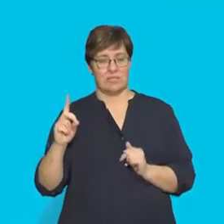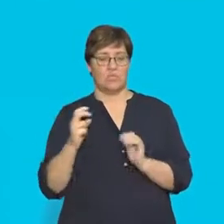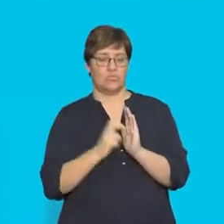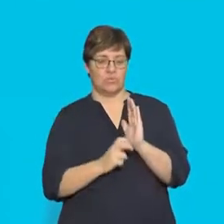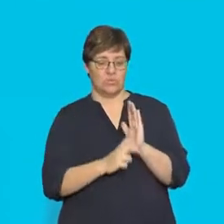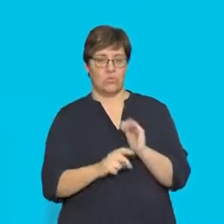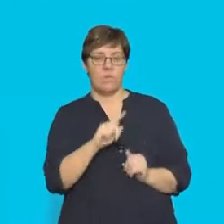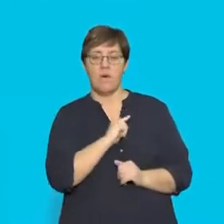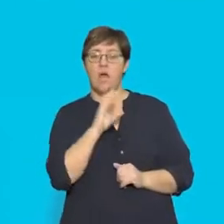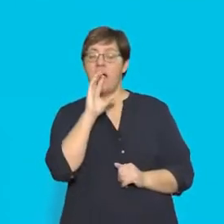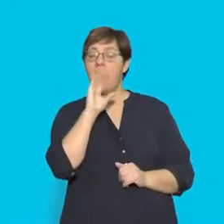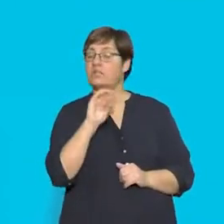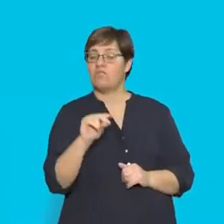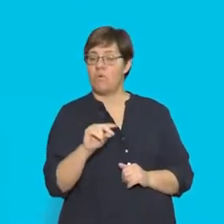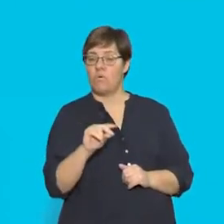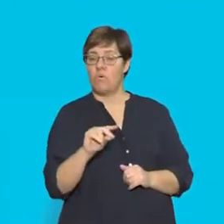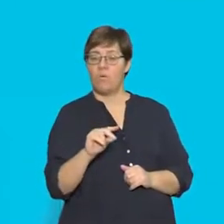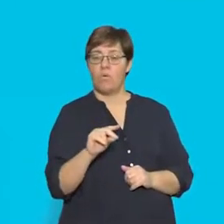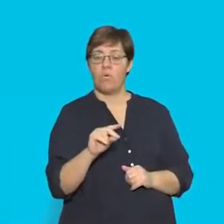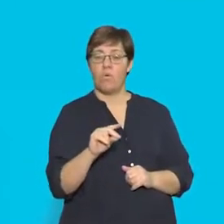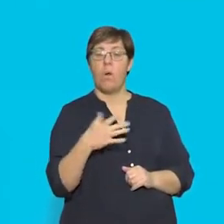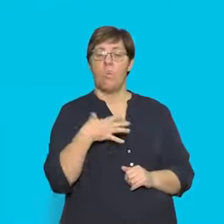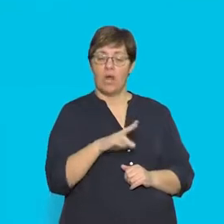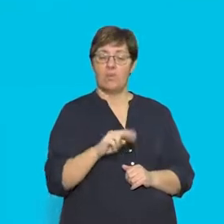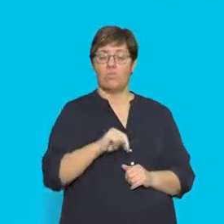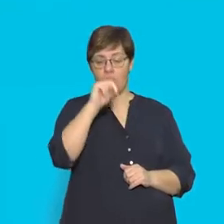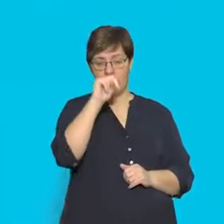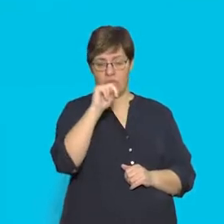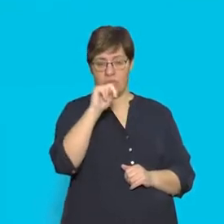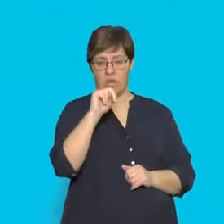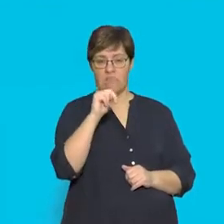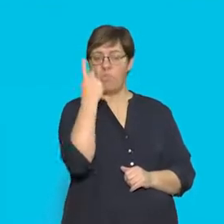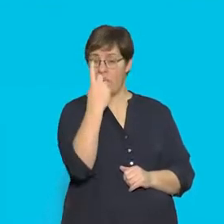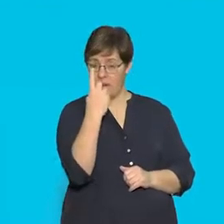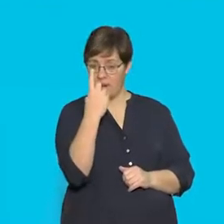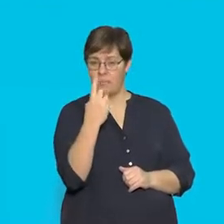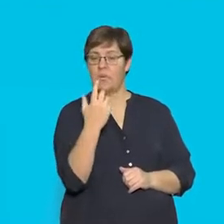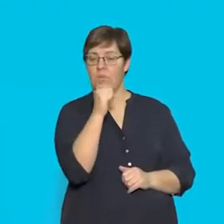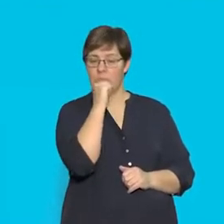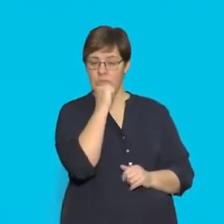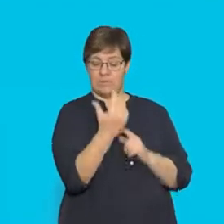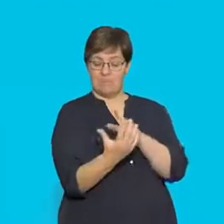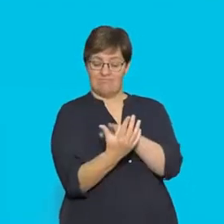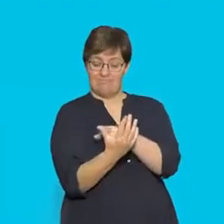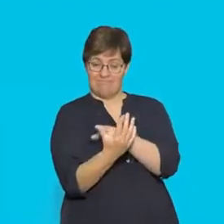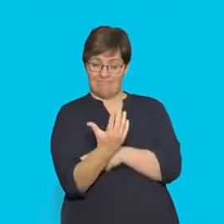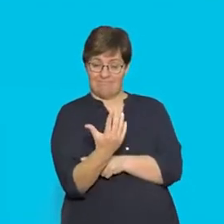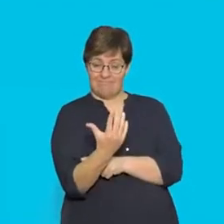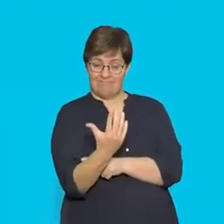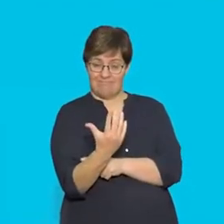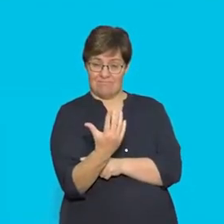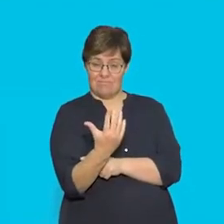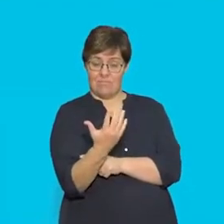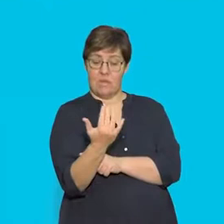we're asking for the pole. So there's one pole. So we're going to use the thumb for the pole, and we're going to use